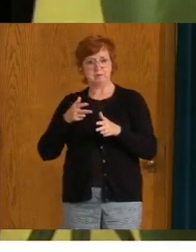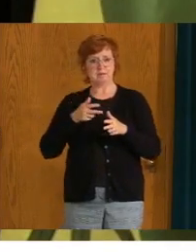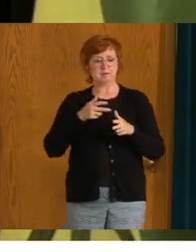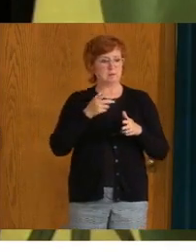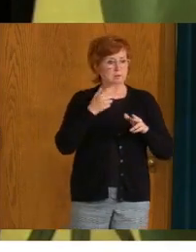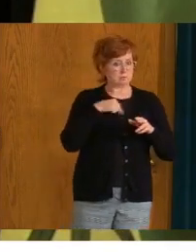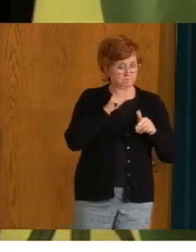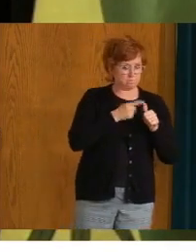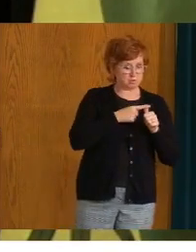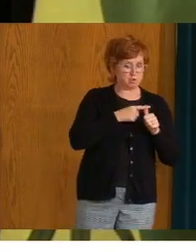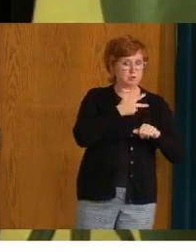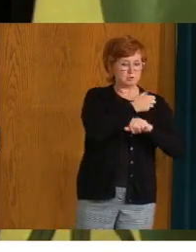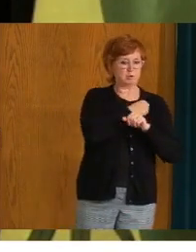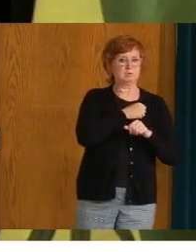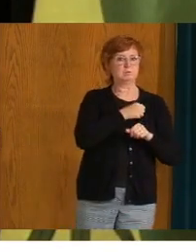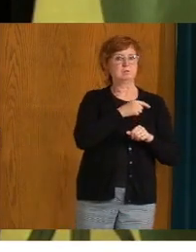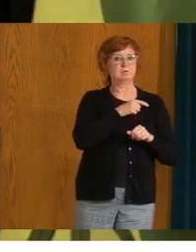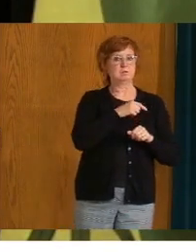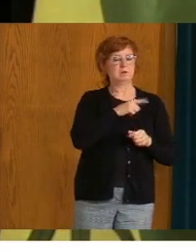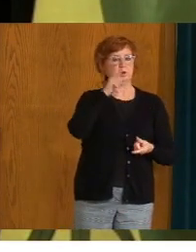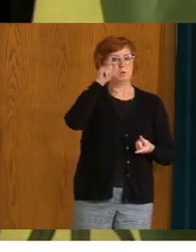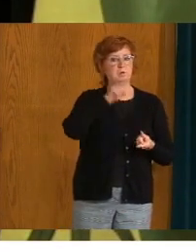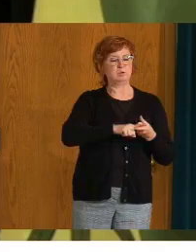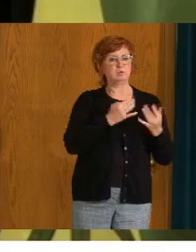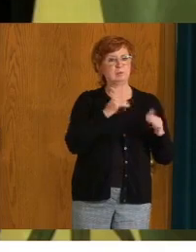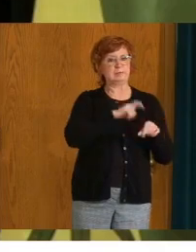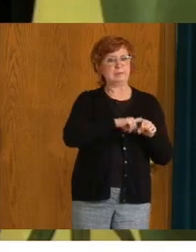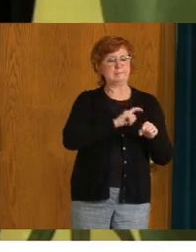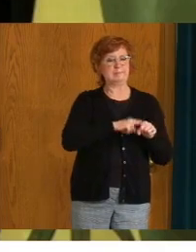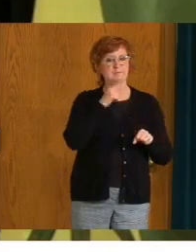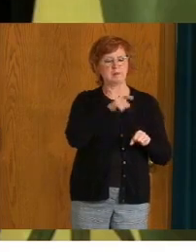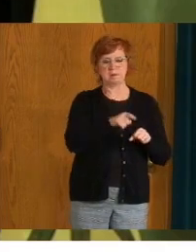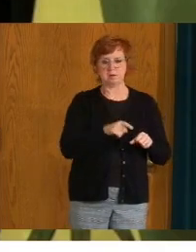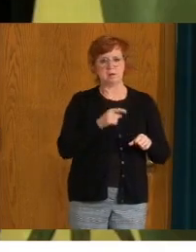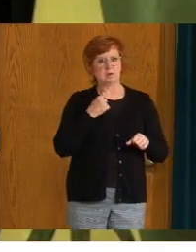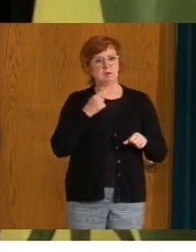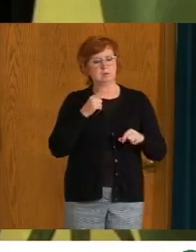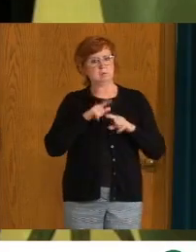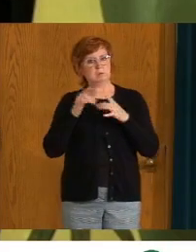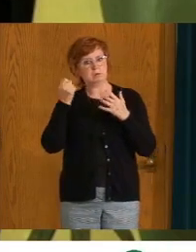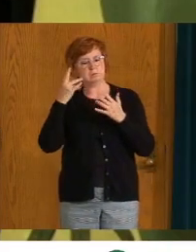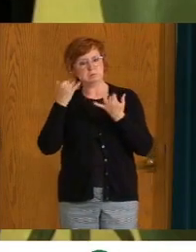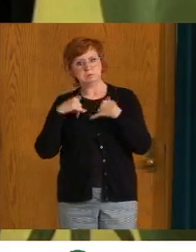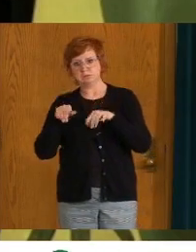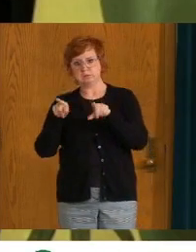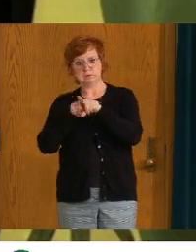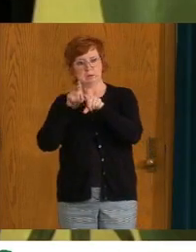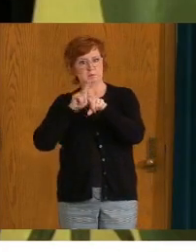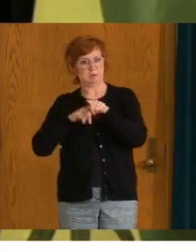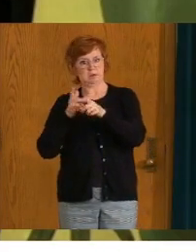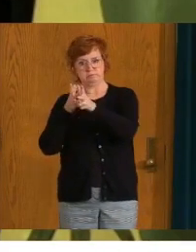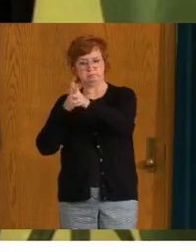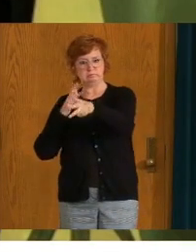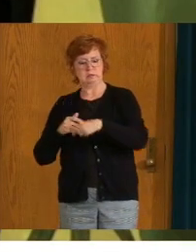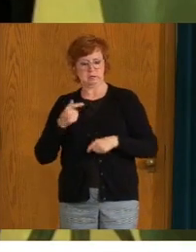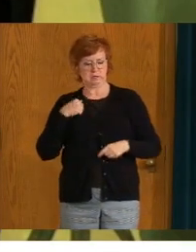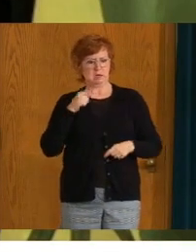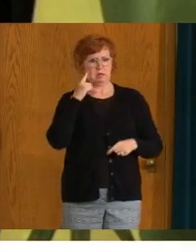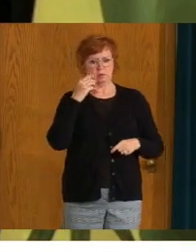that they can go through and get their first dose. All of those second doses are still occurring, throughout the course of that day. And I think we're about